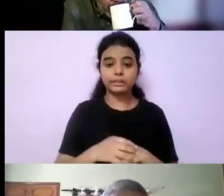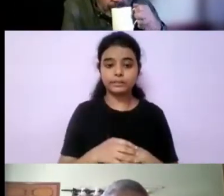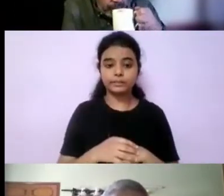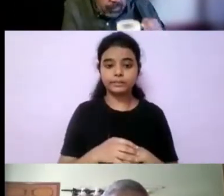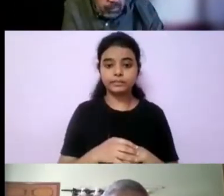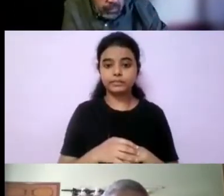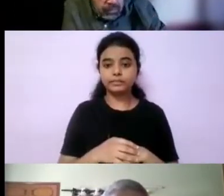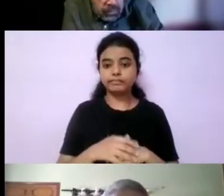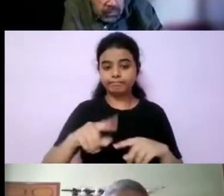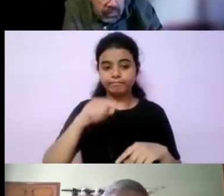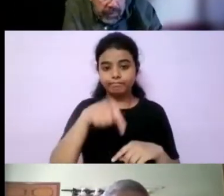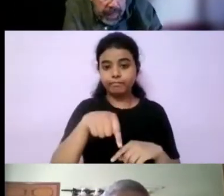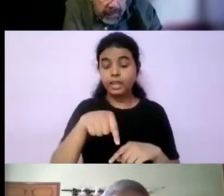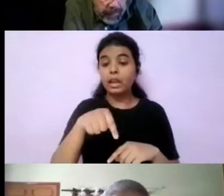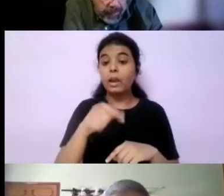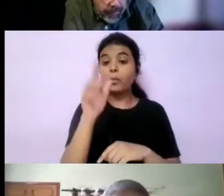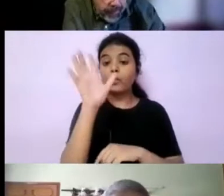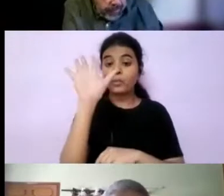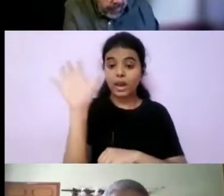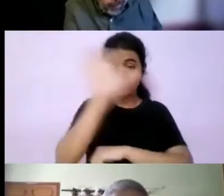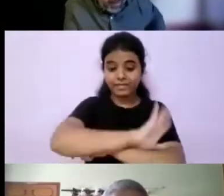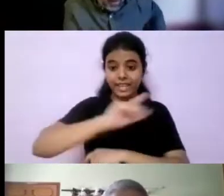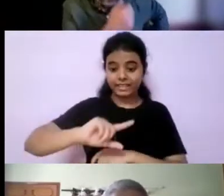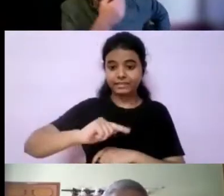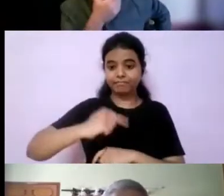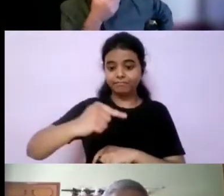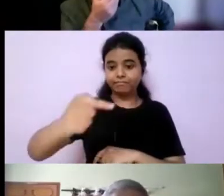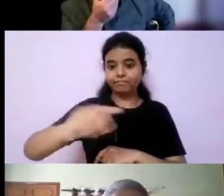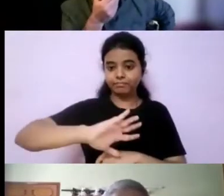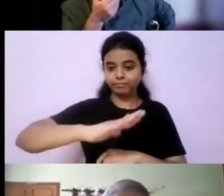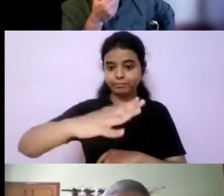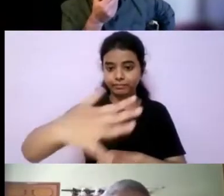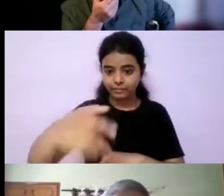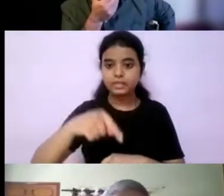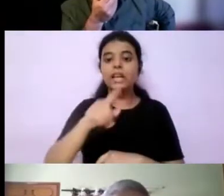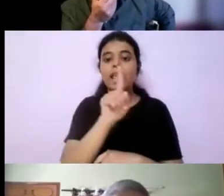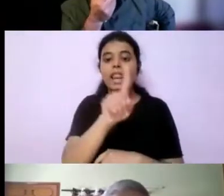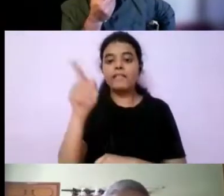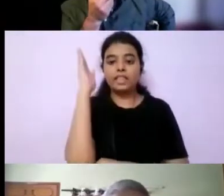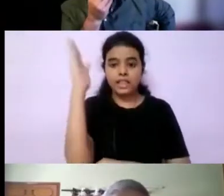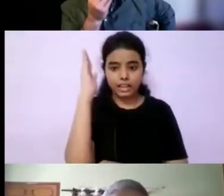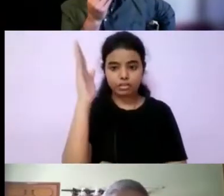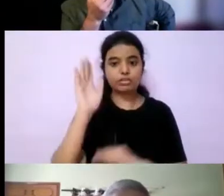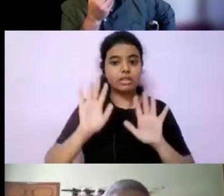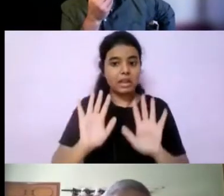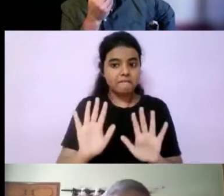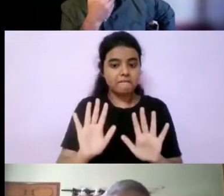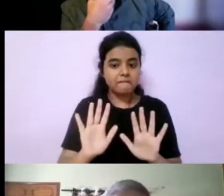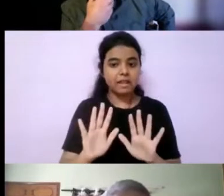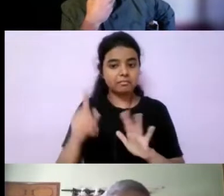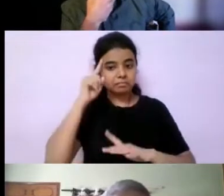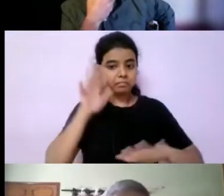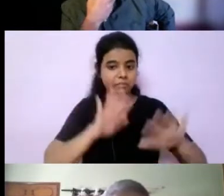Over the next 5 days, through a series of 11 lectures, we shall try to